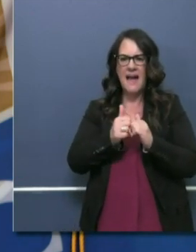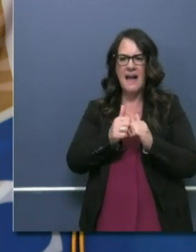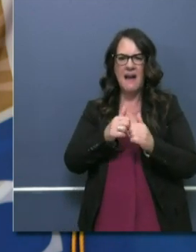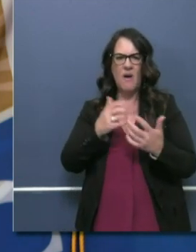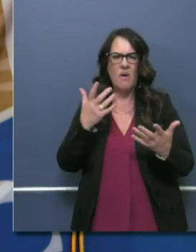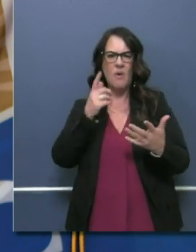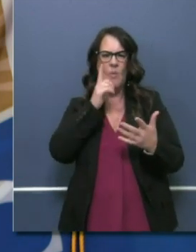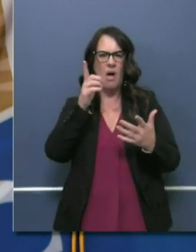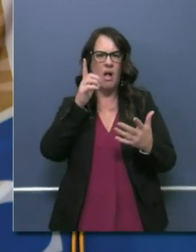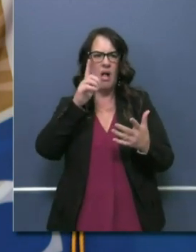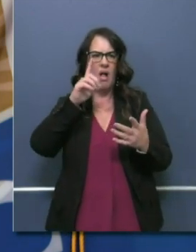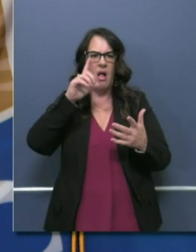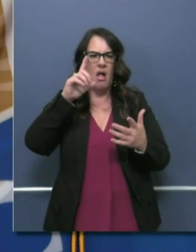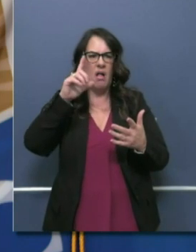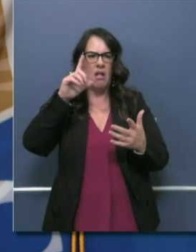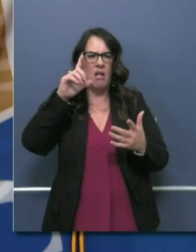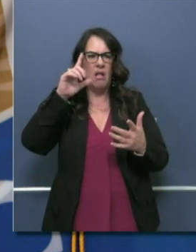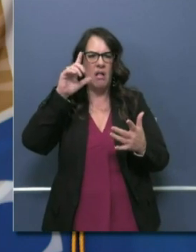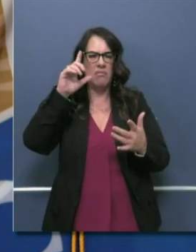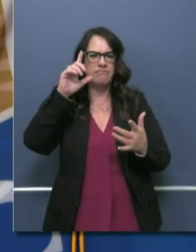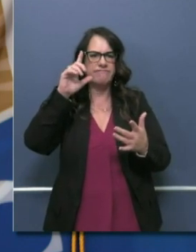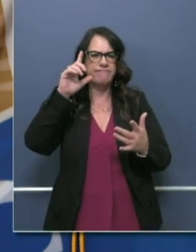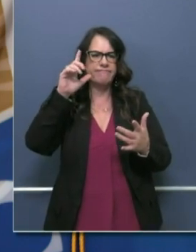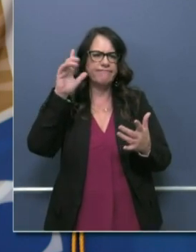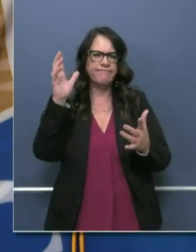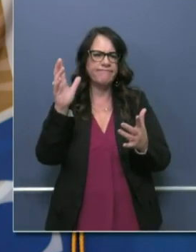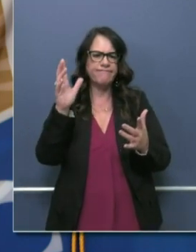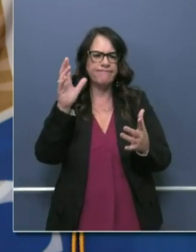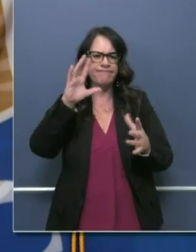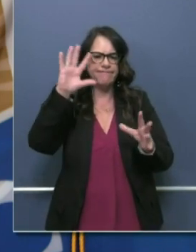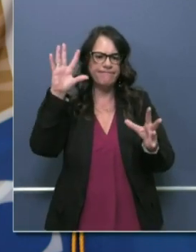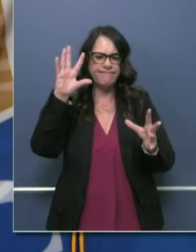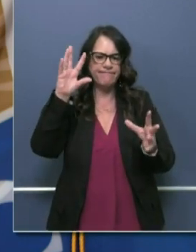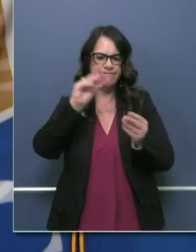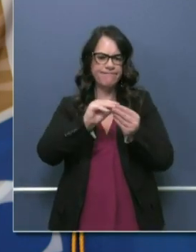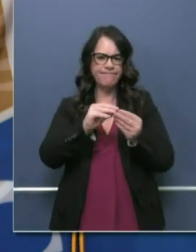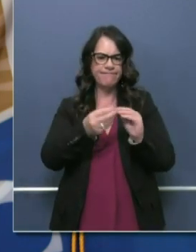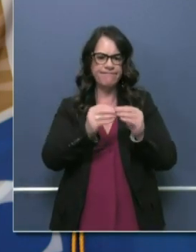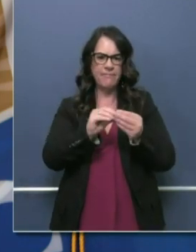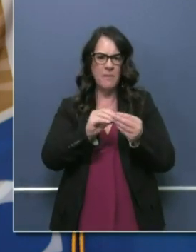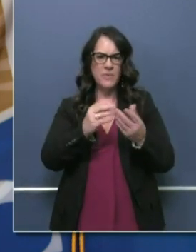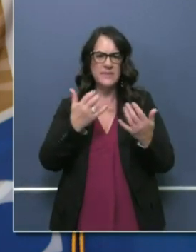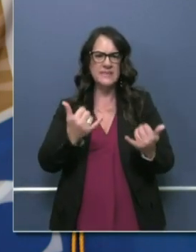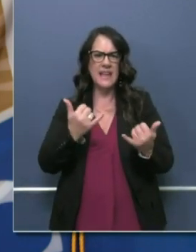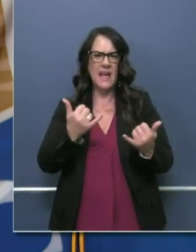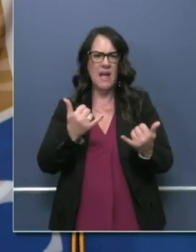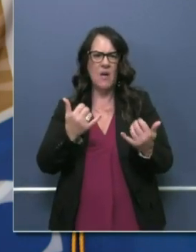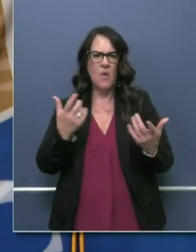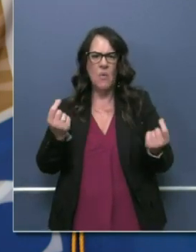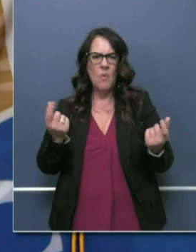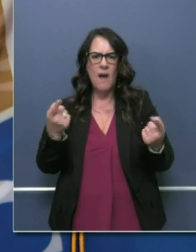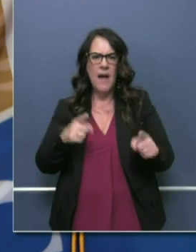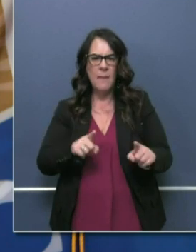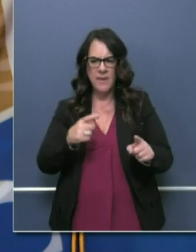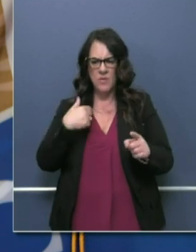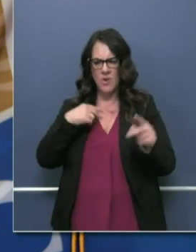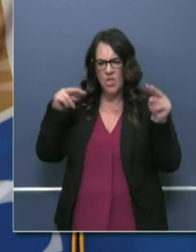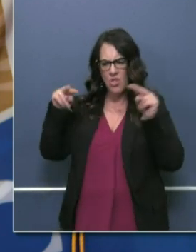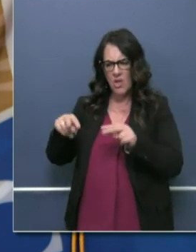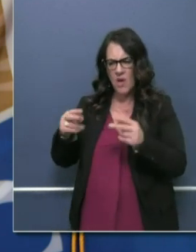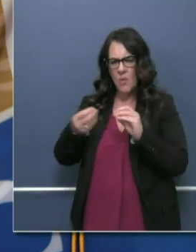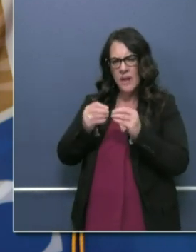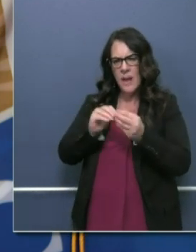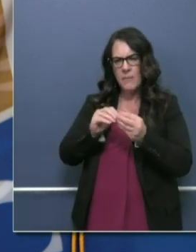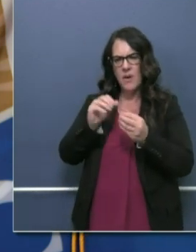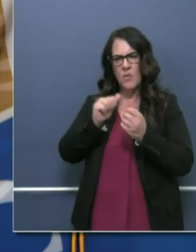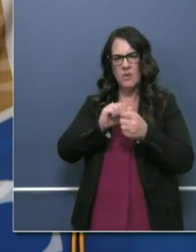it's been a couple weeks since I asked you about numbers in terms of what we're looking at with